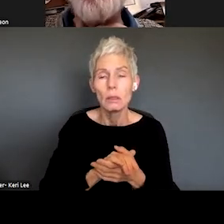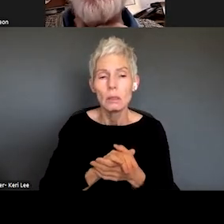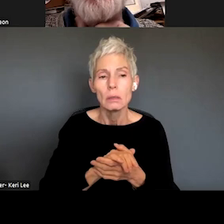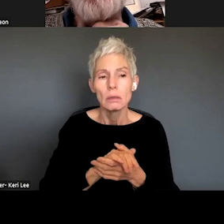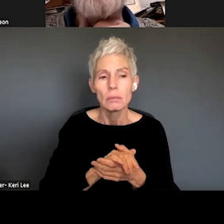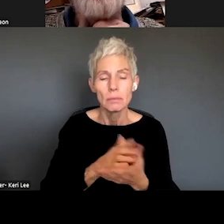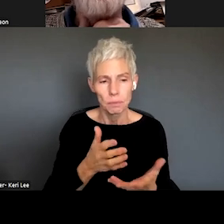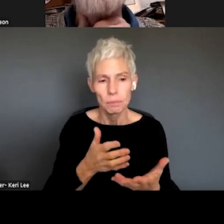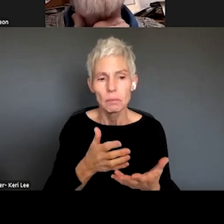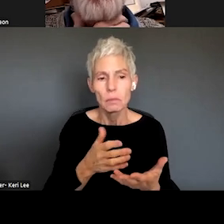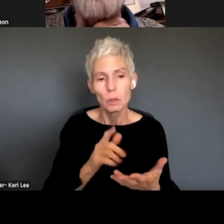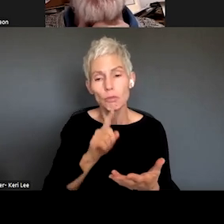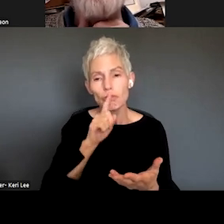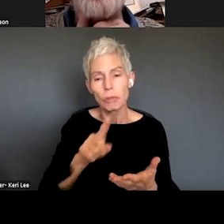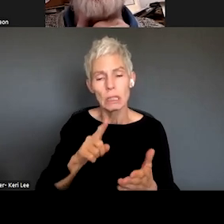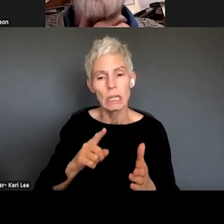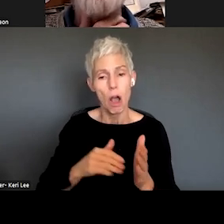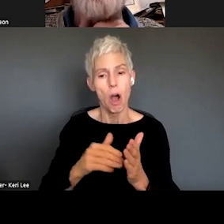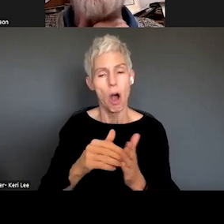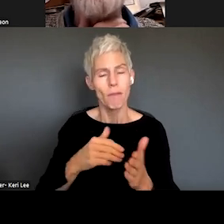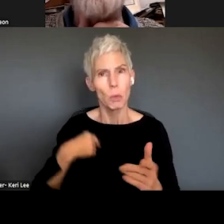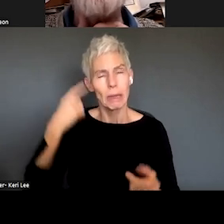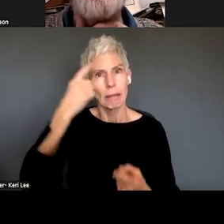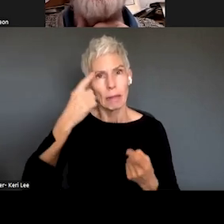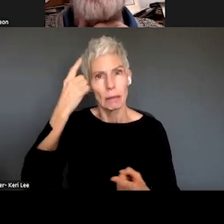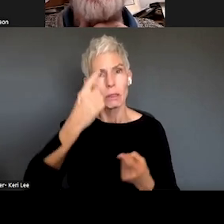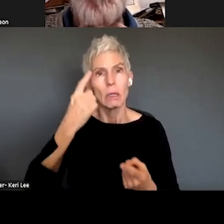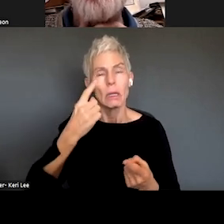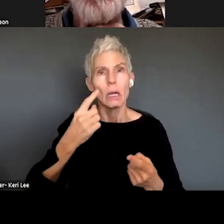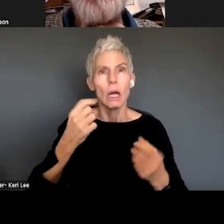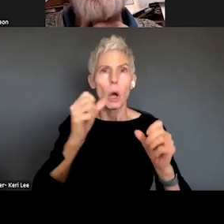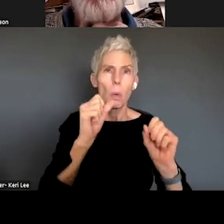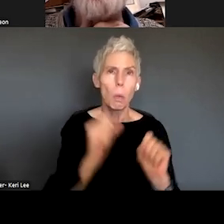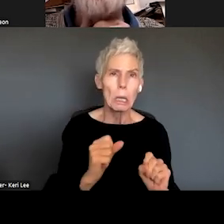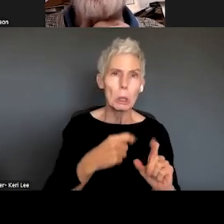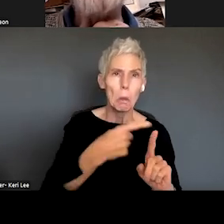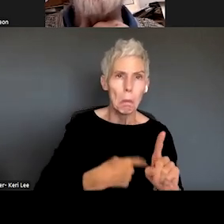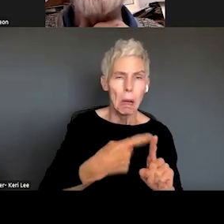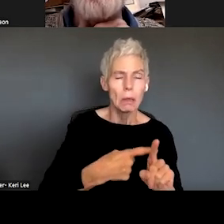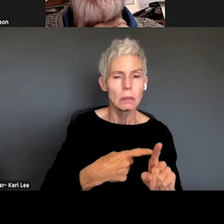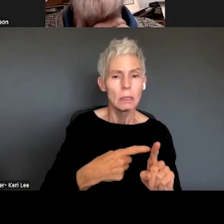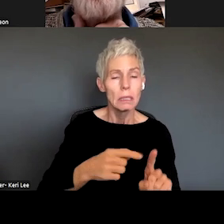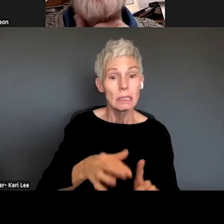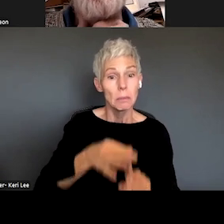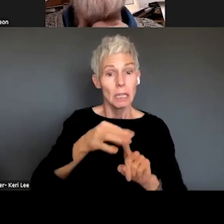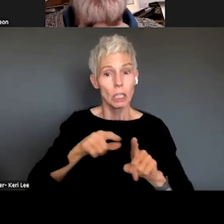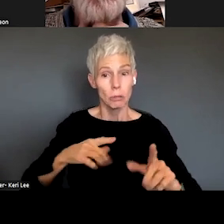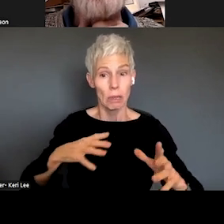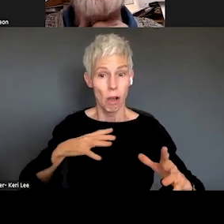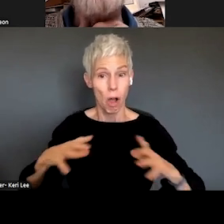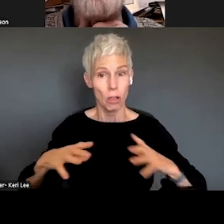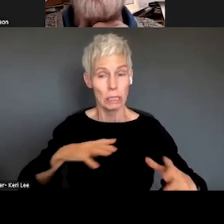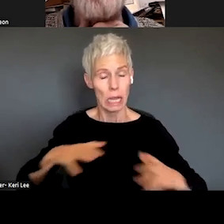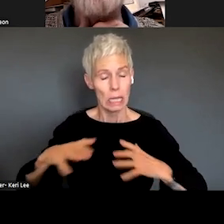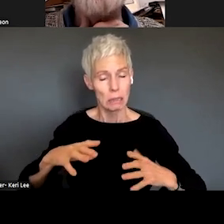indicates, it's frequently thought that the winter months, and particularly around the holidays, is the time of